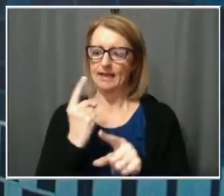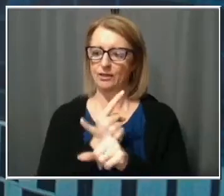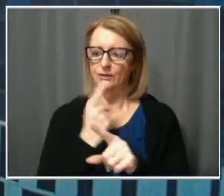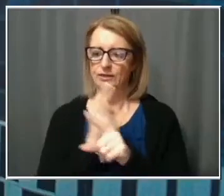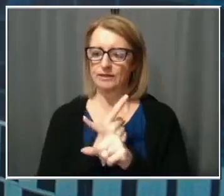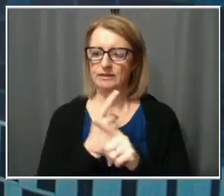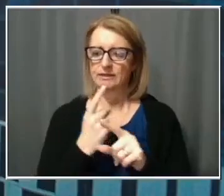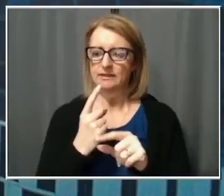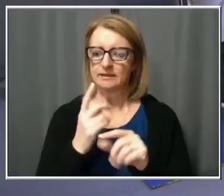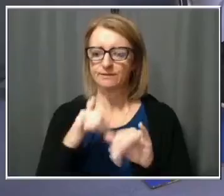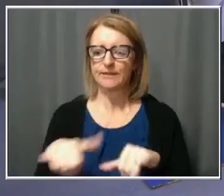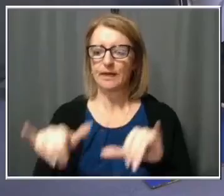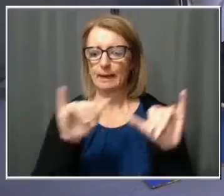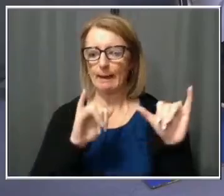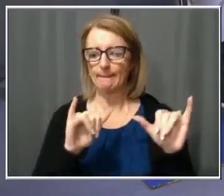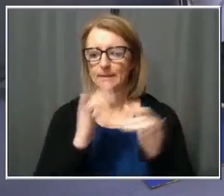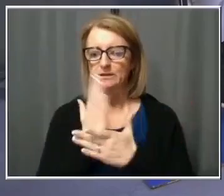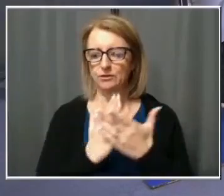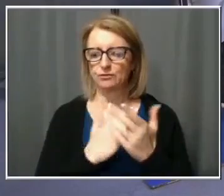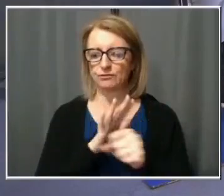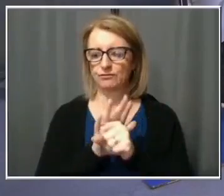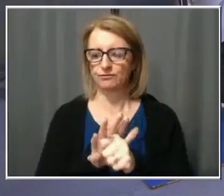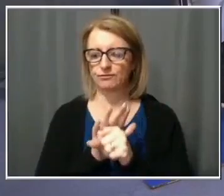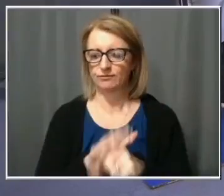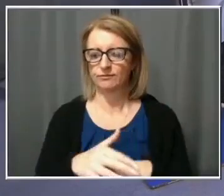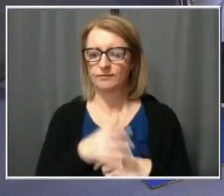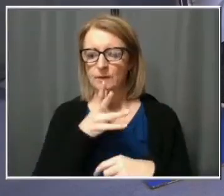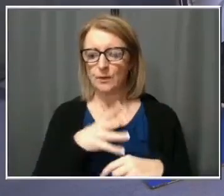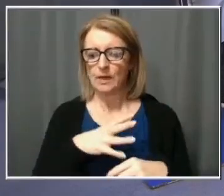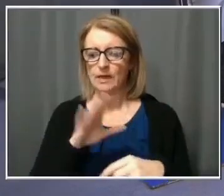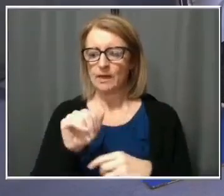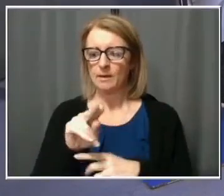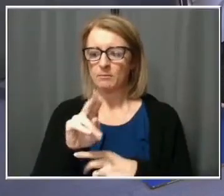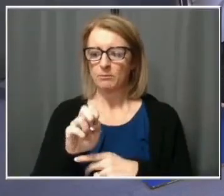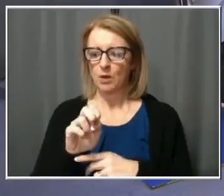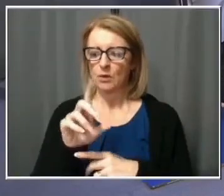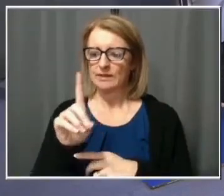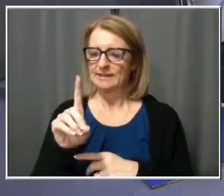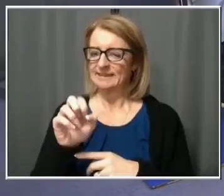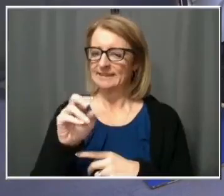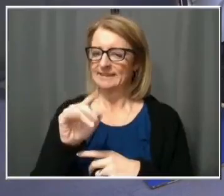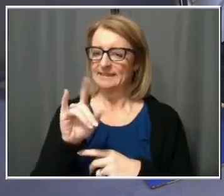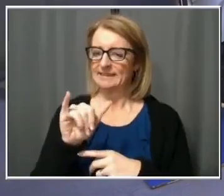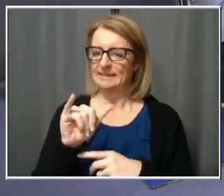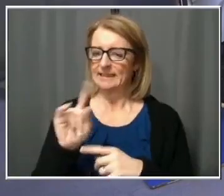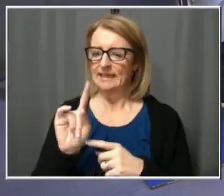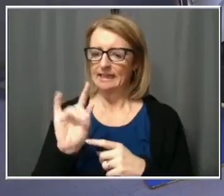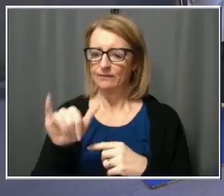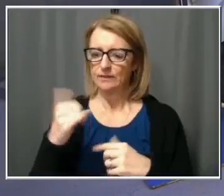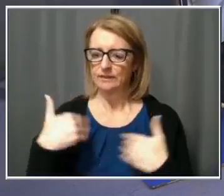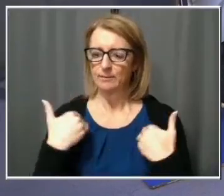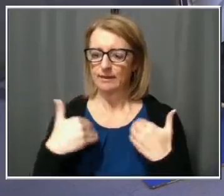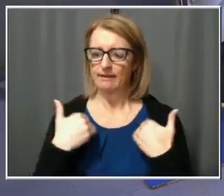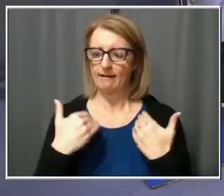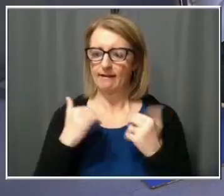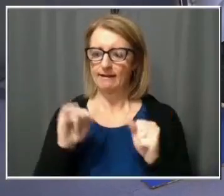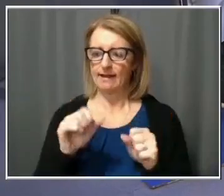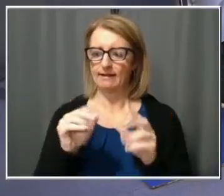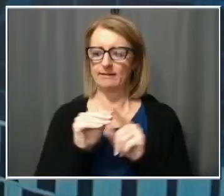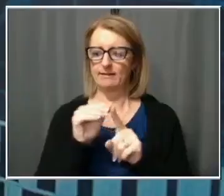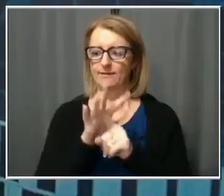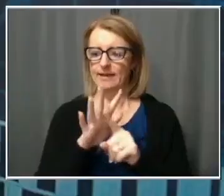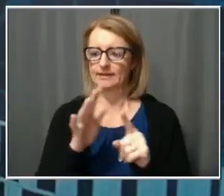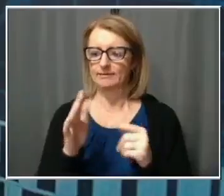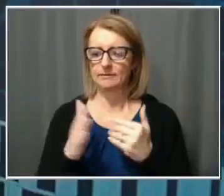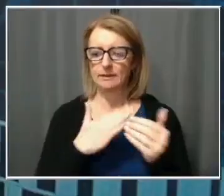are very common. And also, we just think of women as their bone density, and as they age, but even somebody young, you said that can affect them. Yeah, if your body's